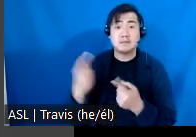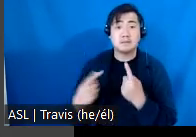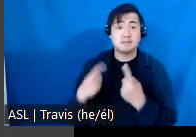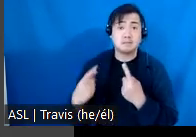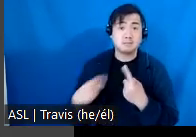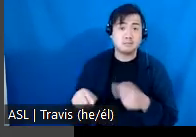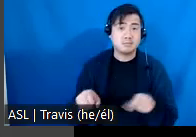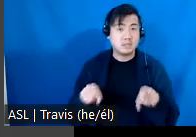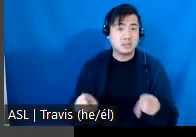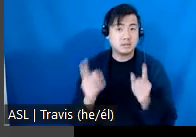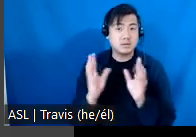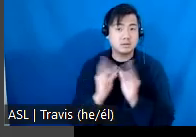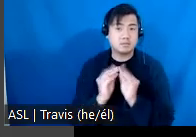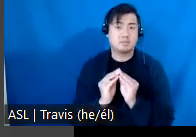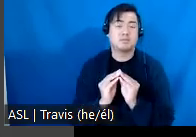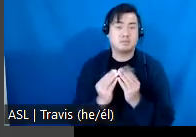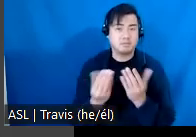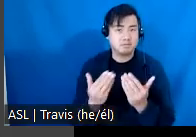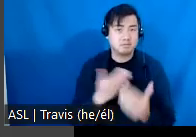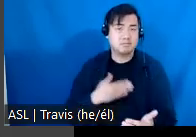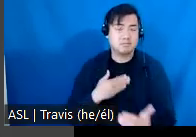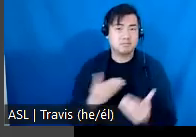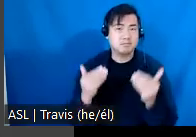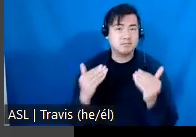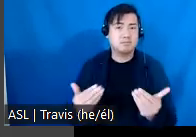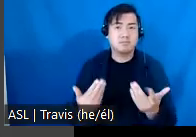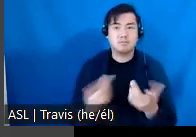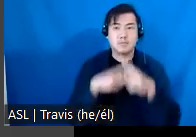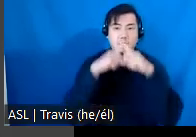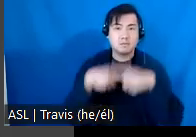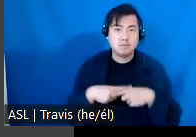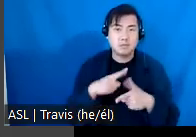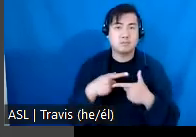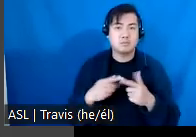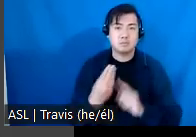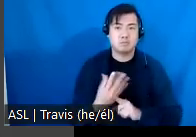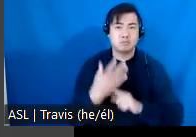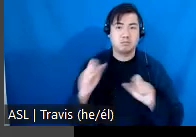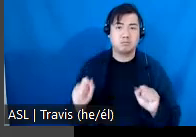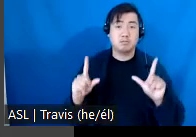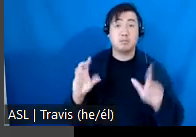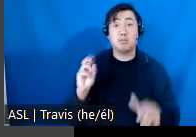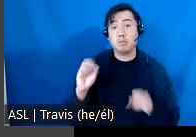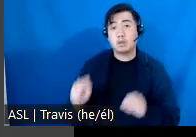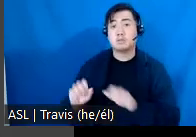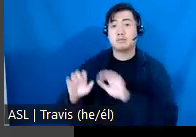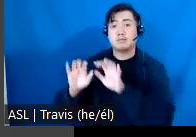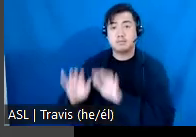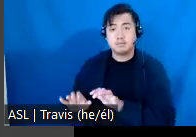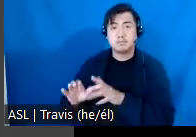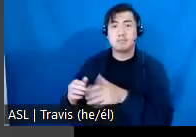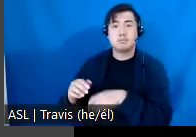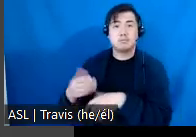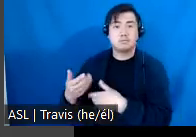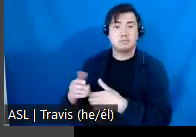throughout this call, please feel free to either unmute and come online or write in the chat box or direct your messages